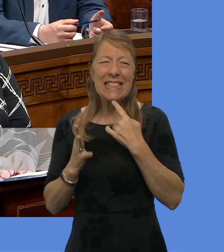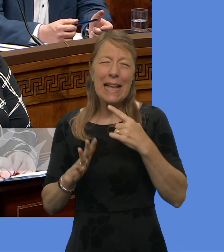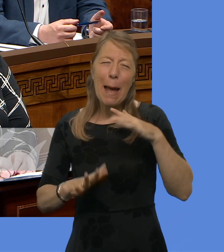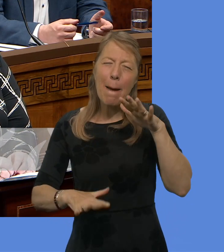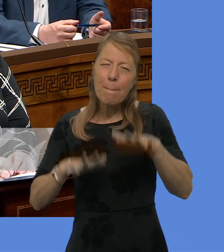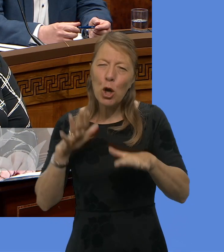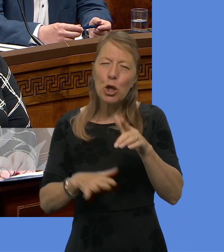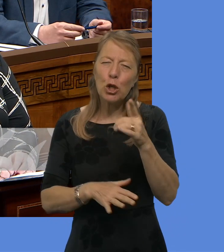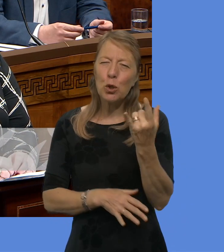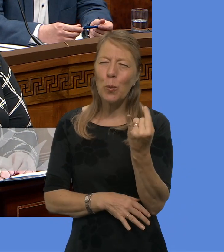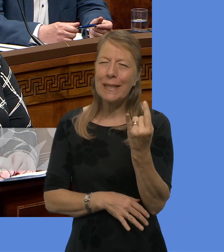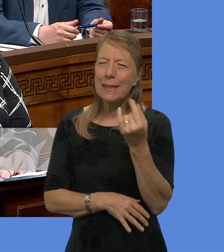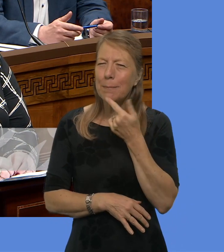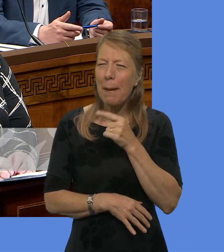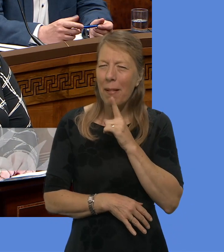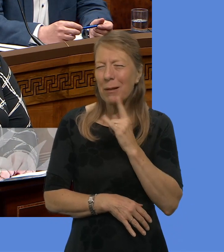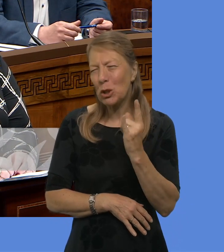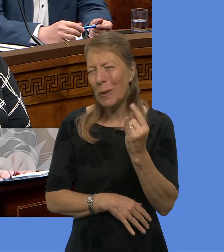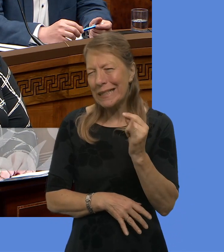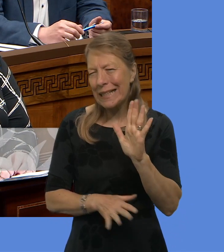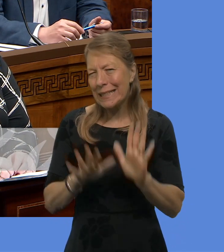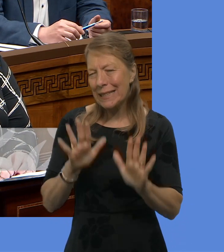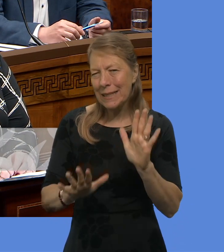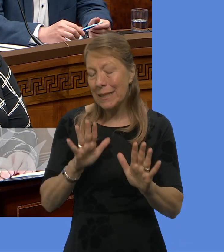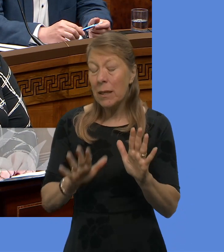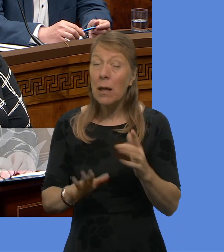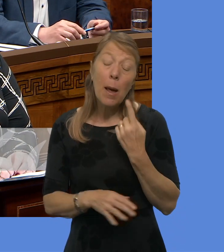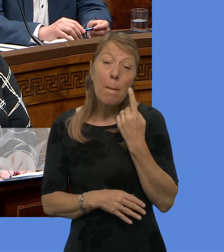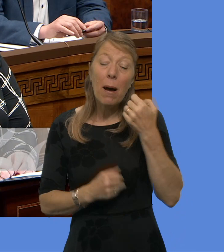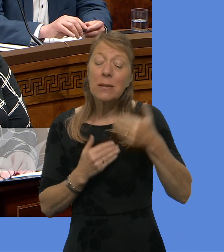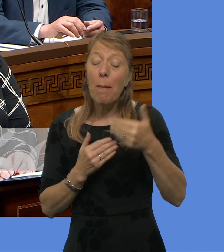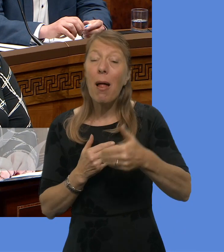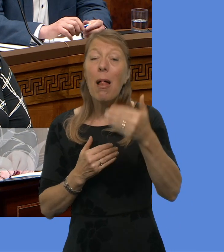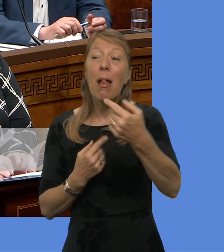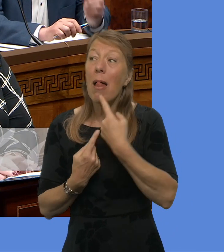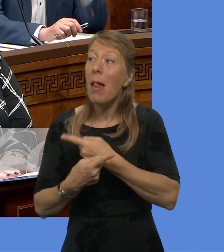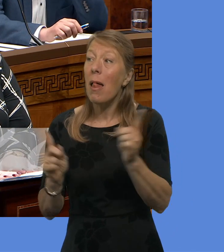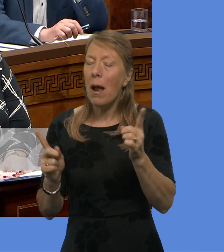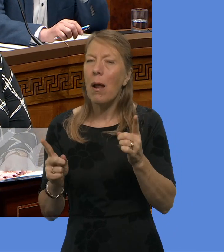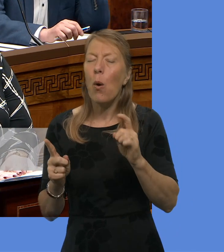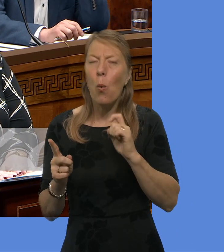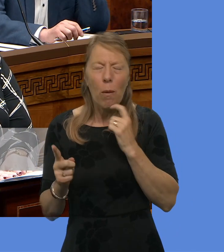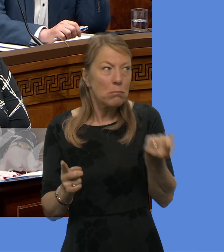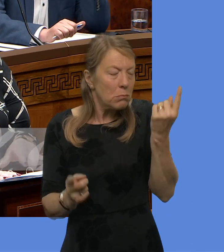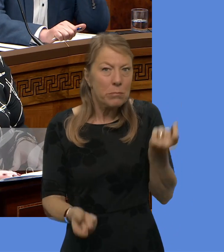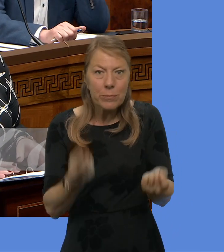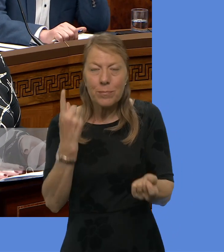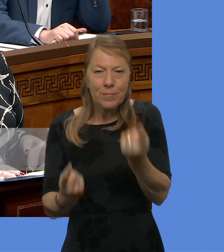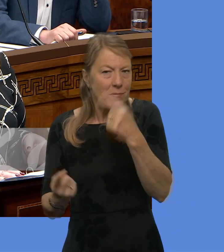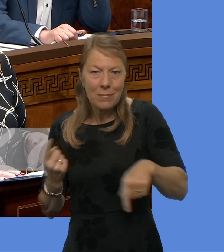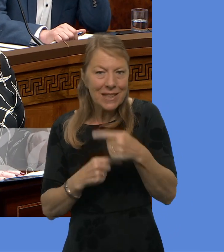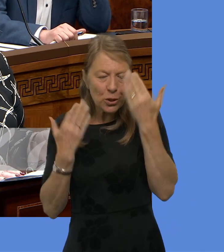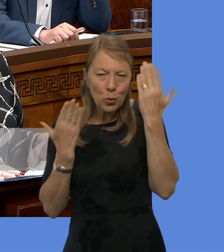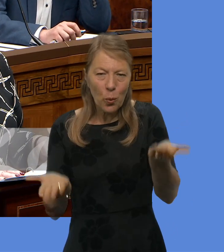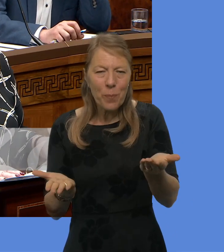However, it is possible that as this comes forward, more individuals may emerge. One of my fears was that given the experience people had had